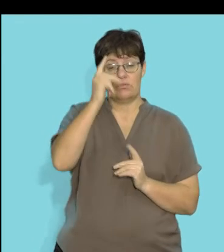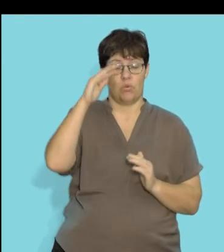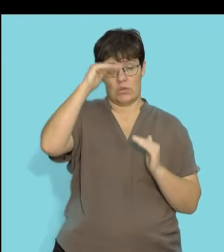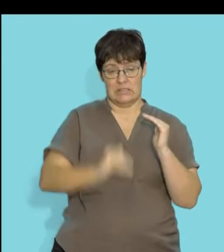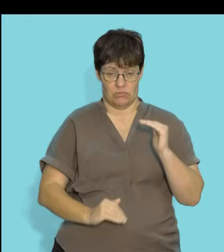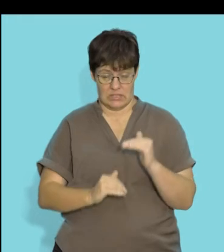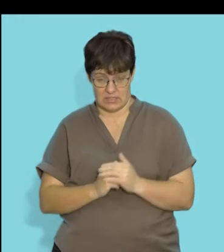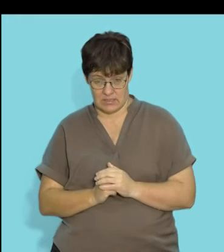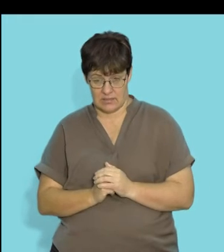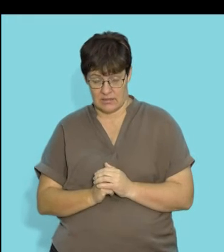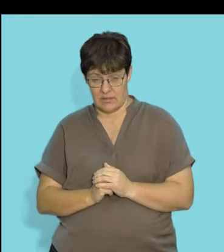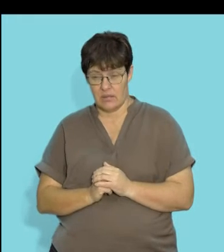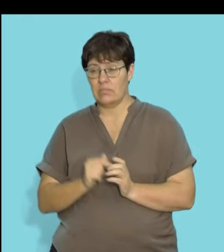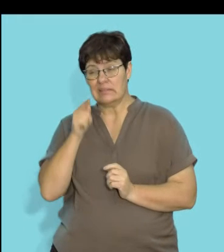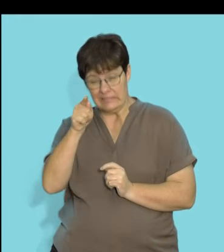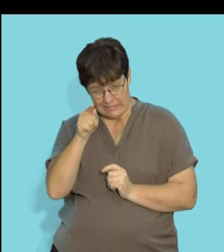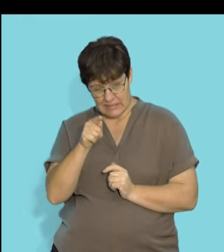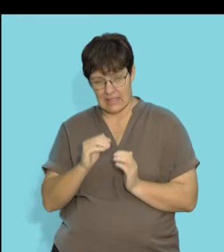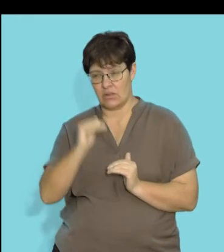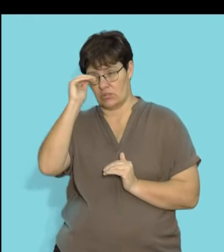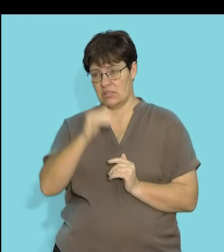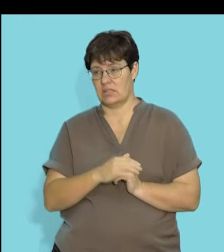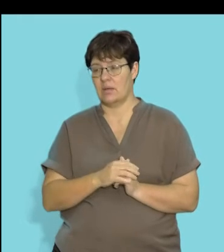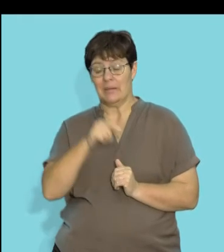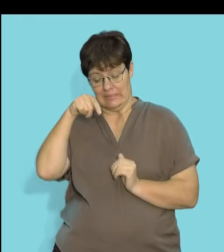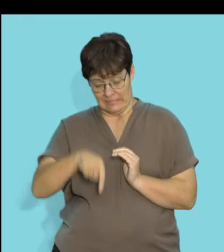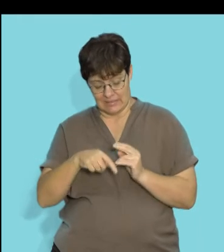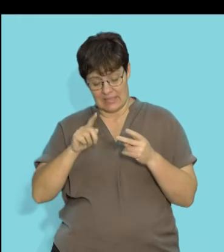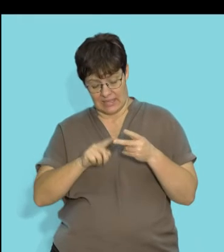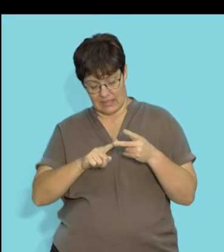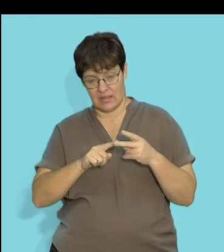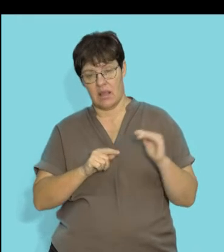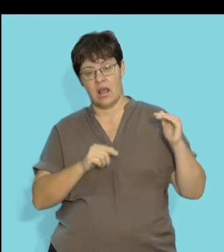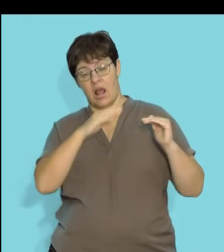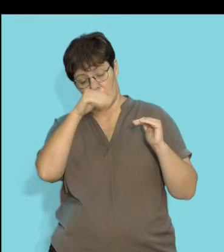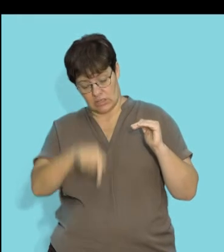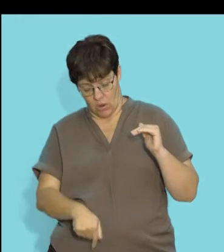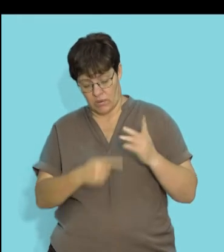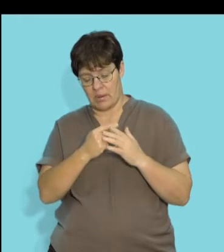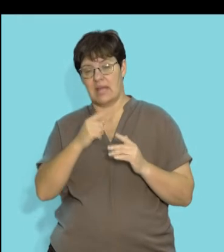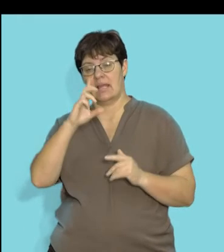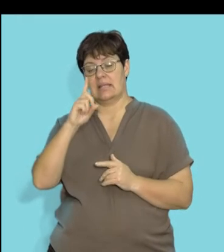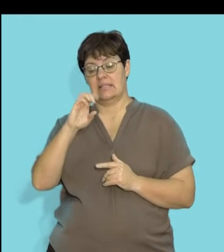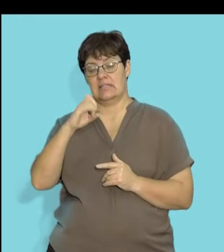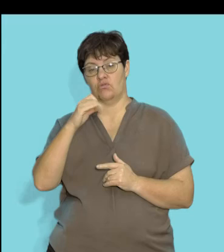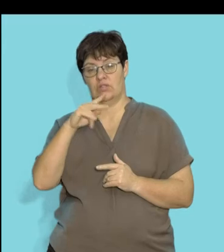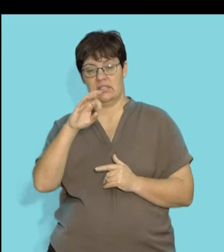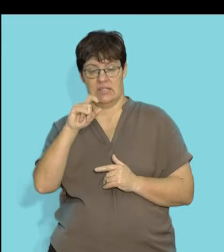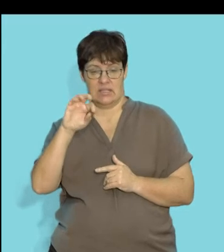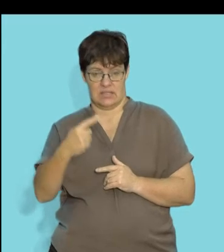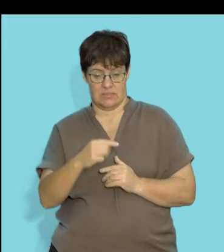is this increasing or decreasing? But with this one, this is a decreasing function.